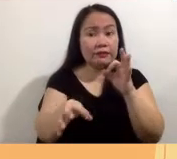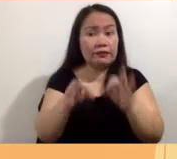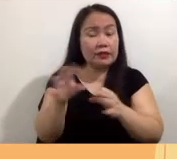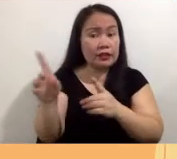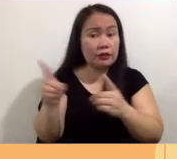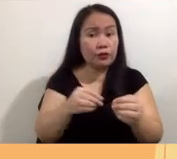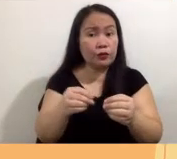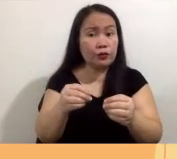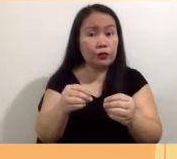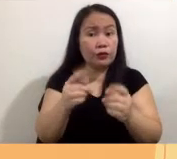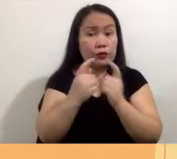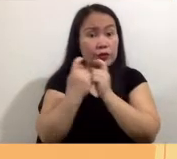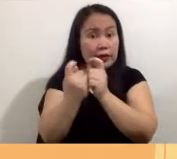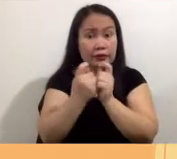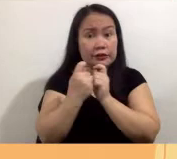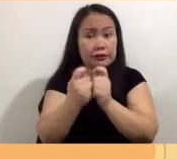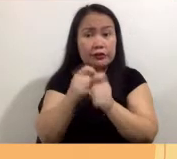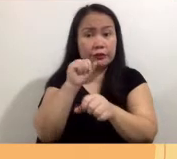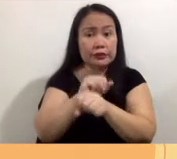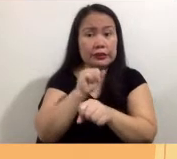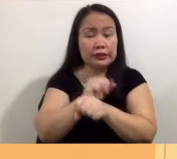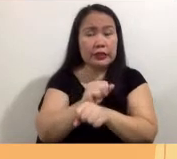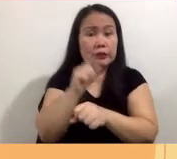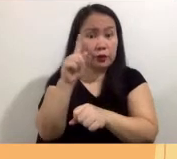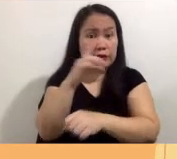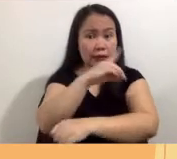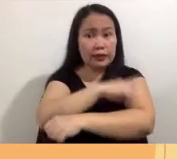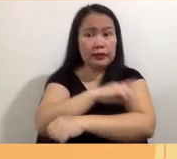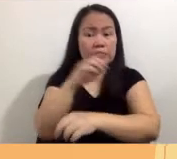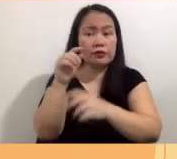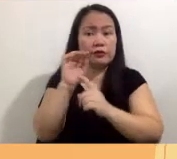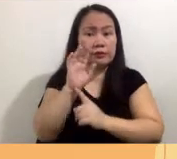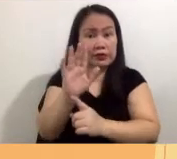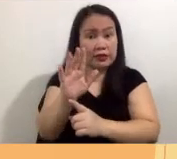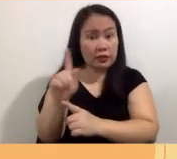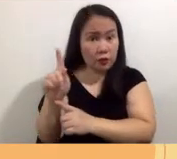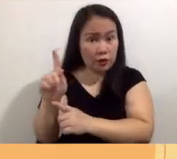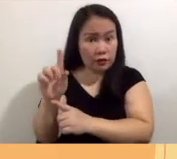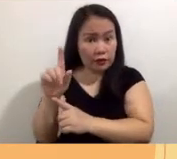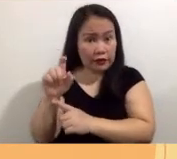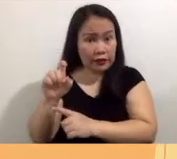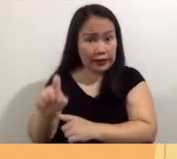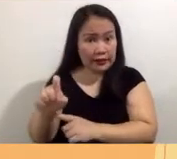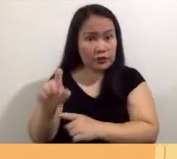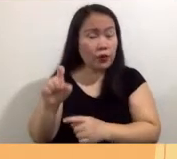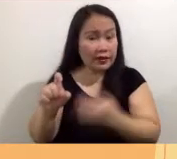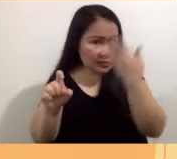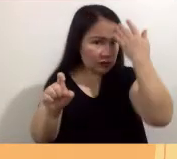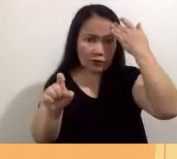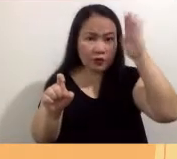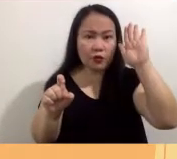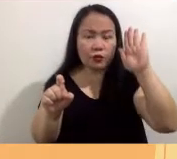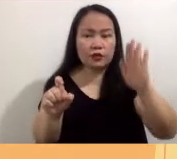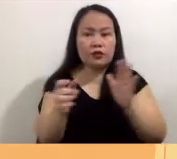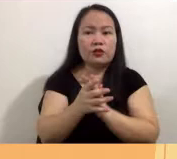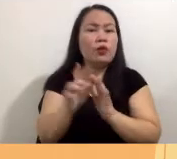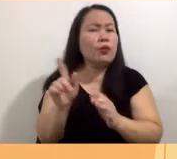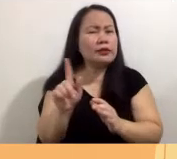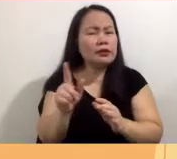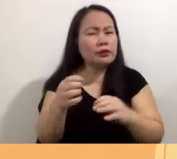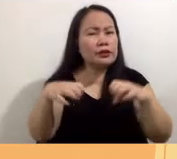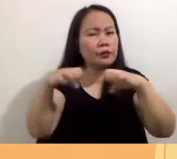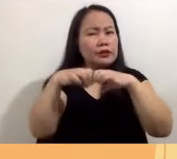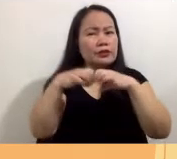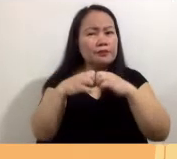the same job together, so we will represent that as 1 over x. So what will be our